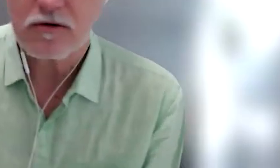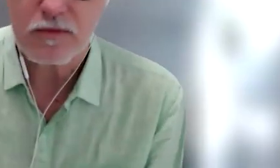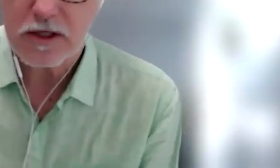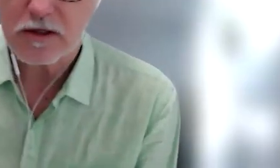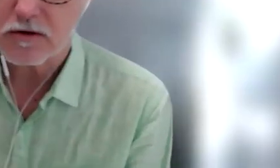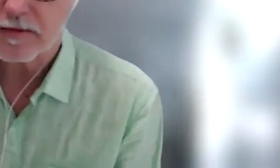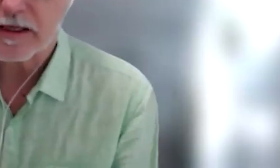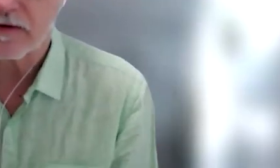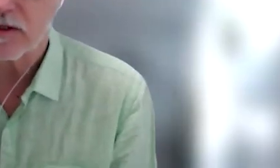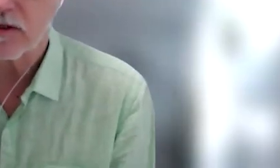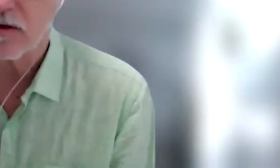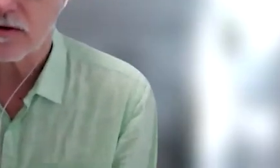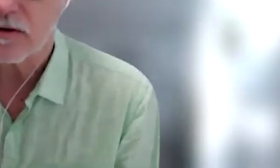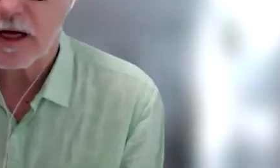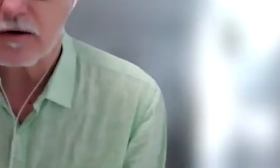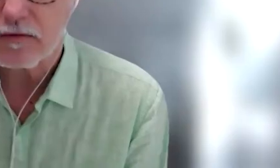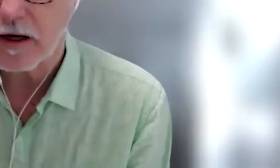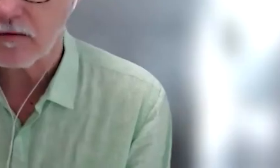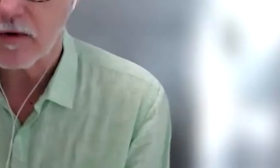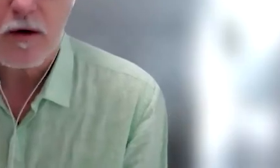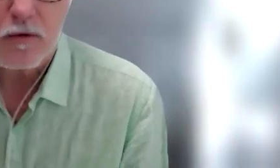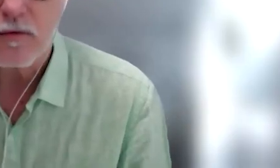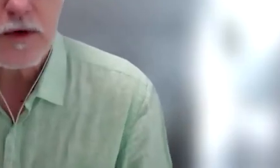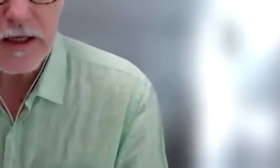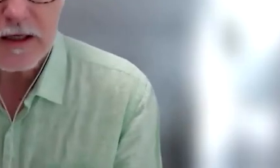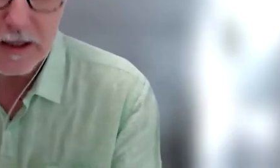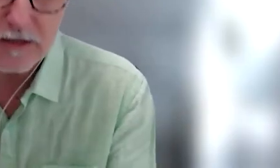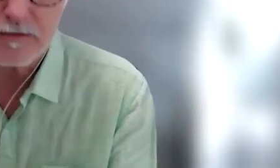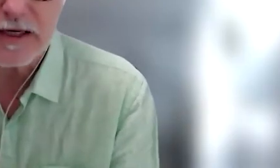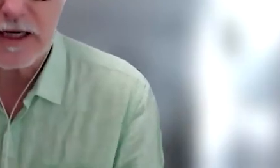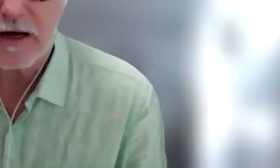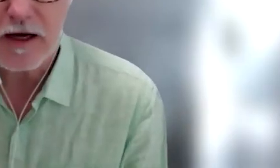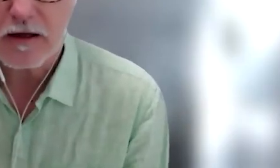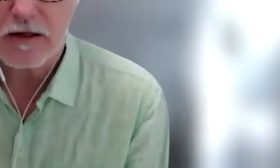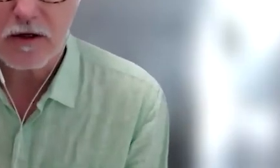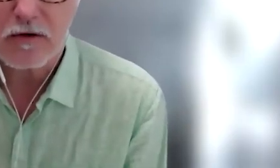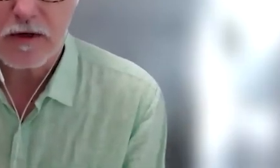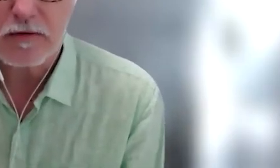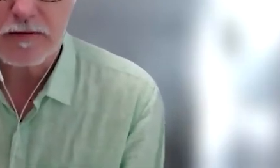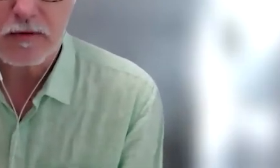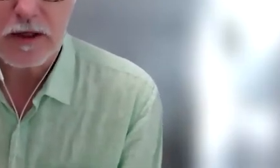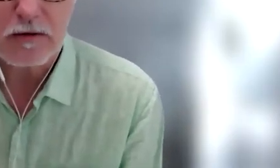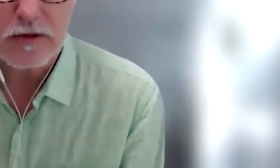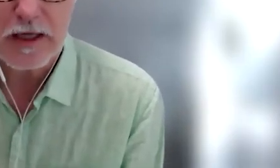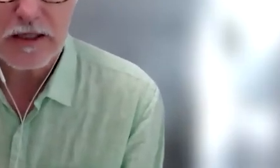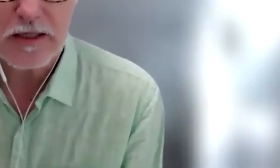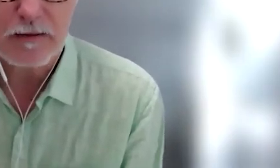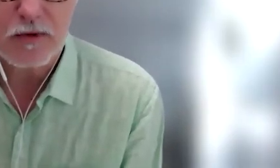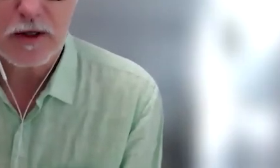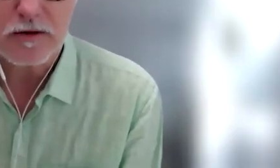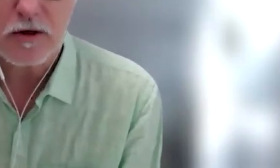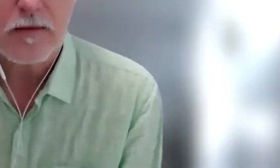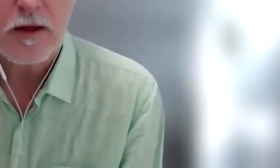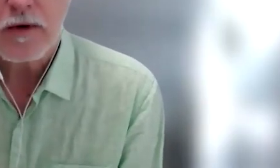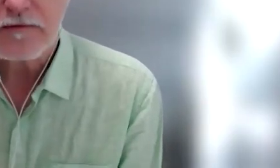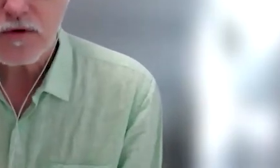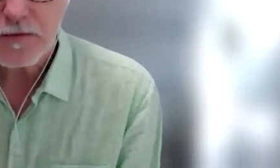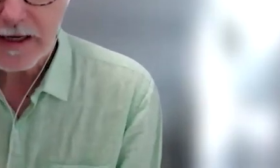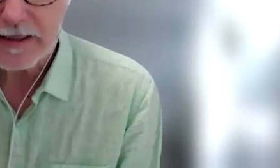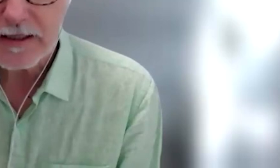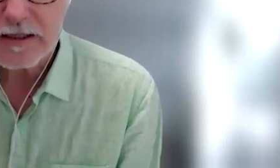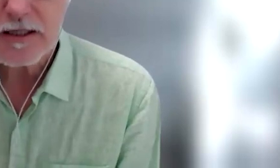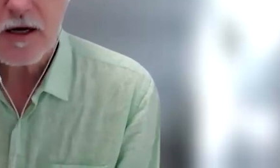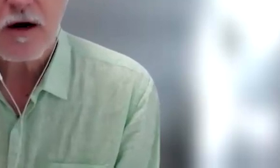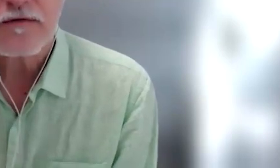presentation that our two presenters will be giving. So I'll re-explain how the Q&A will be working once we get to that point. So we